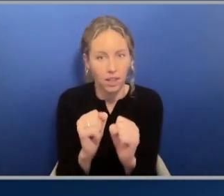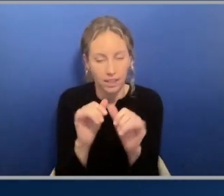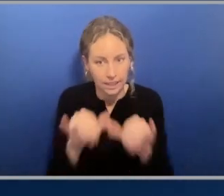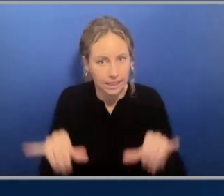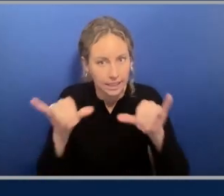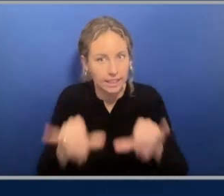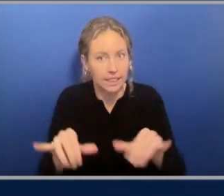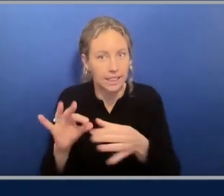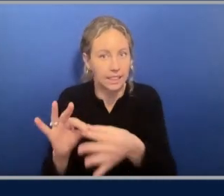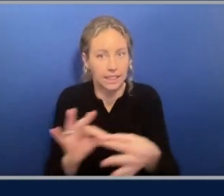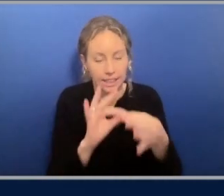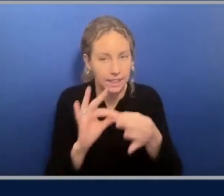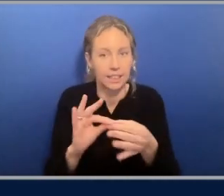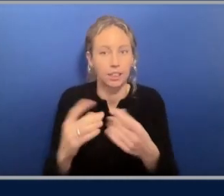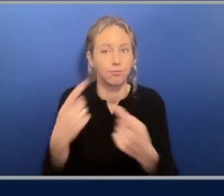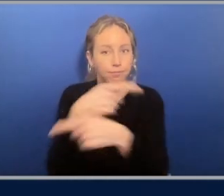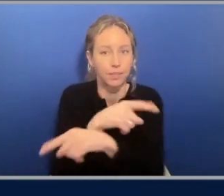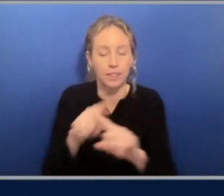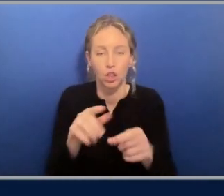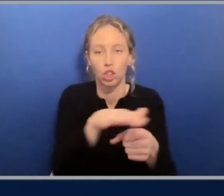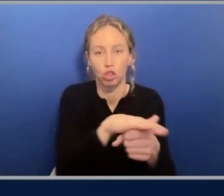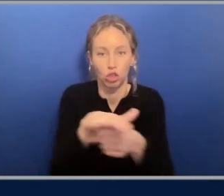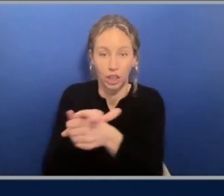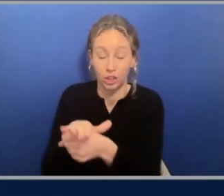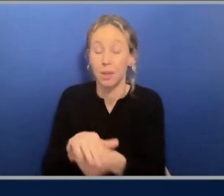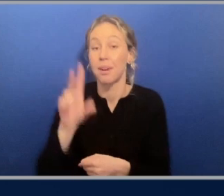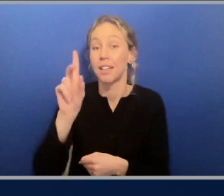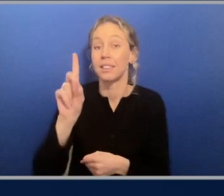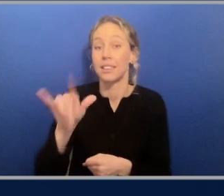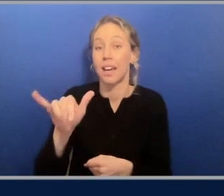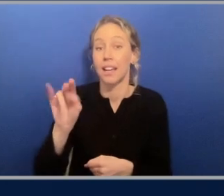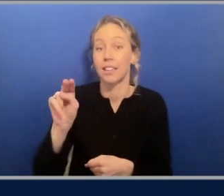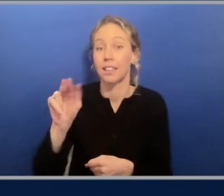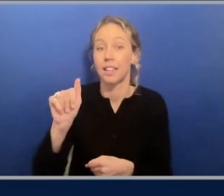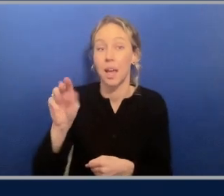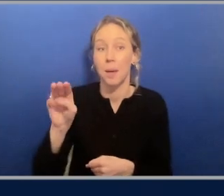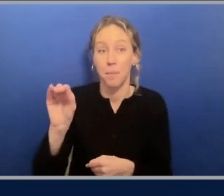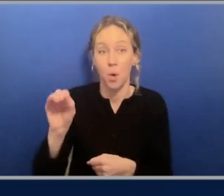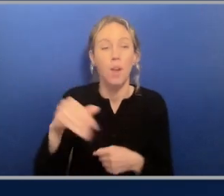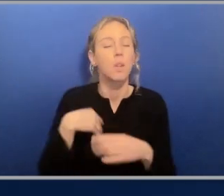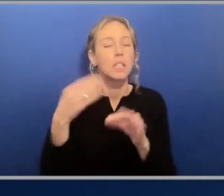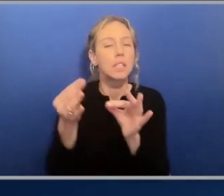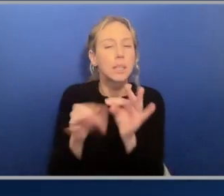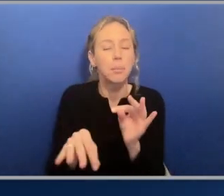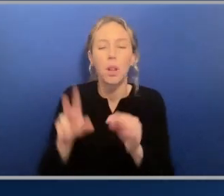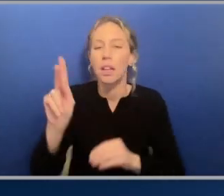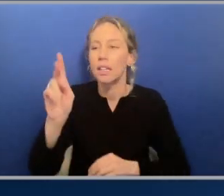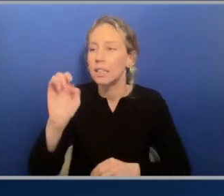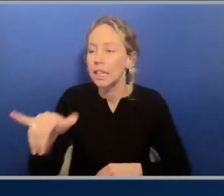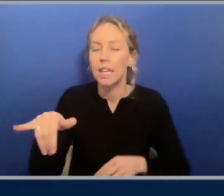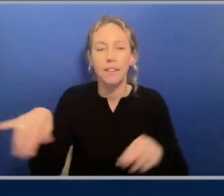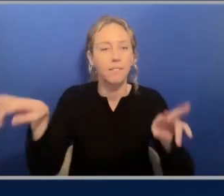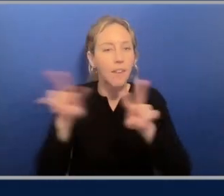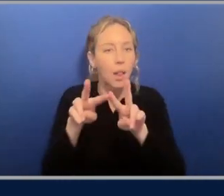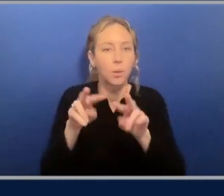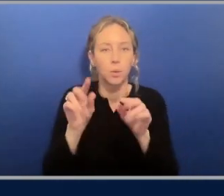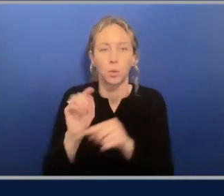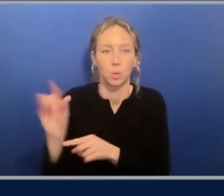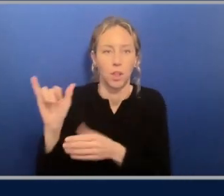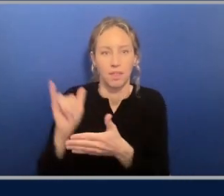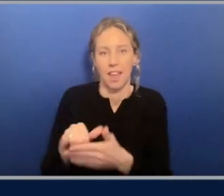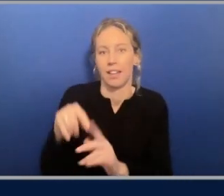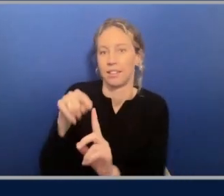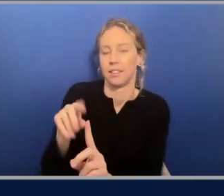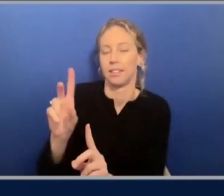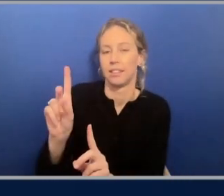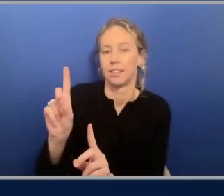play. DynamoDB, on the other hand, if you're looking for a very simple key value store, right, that's when you look for DynamoDB, right?